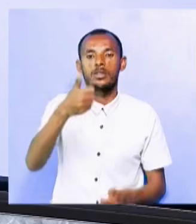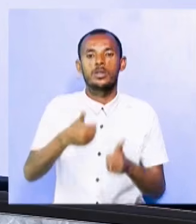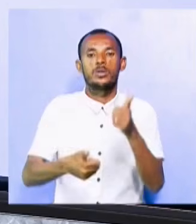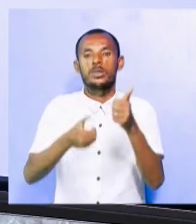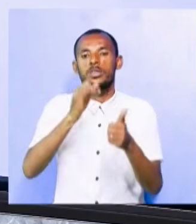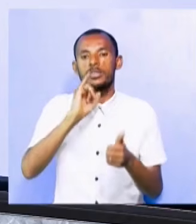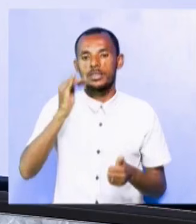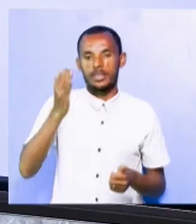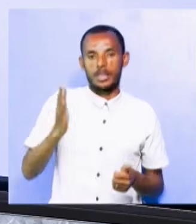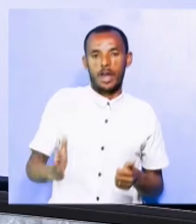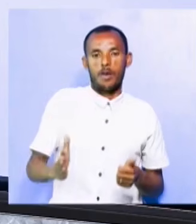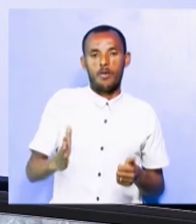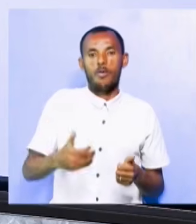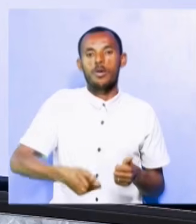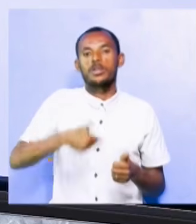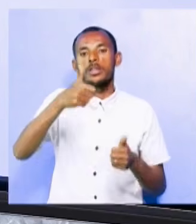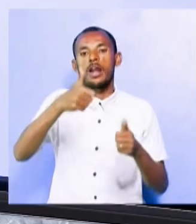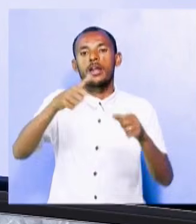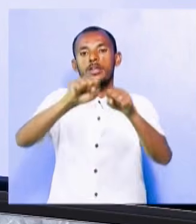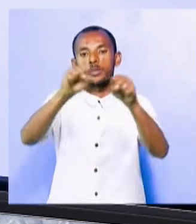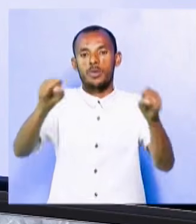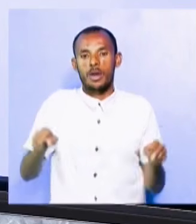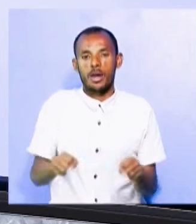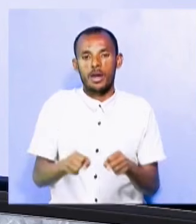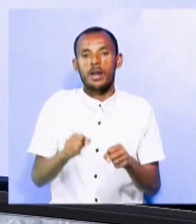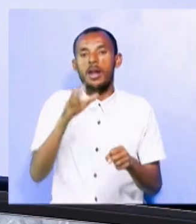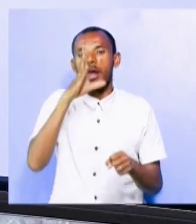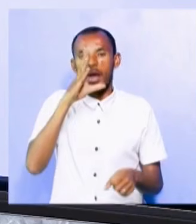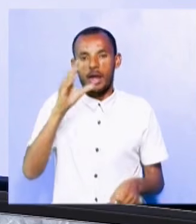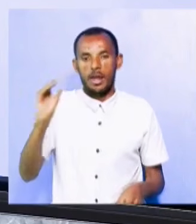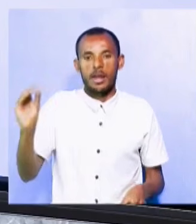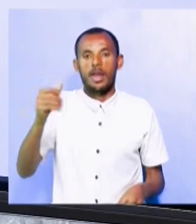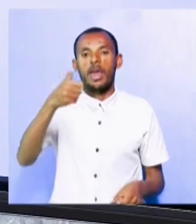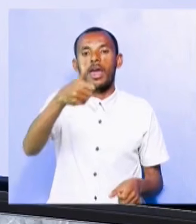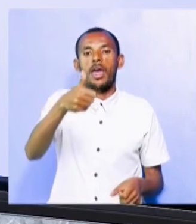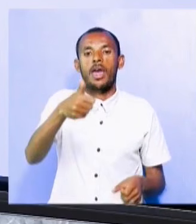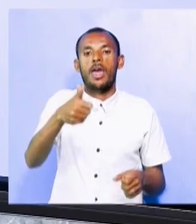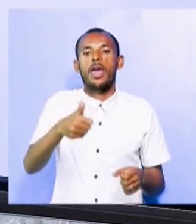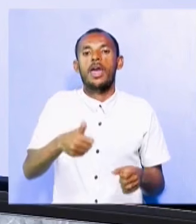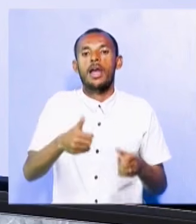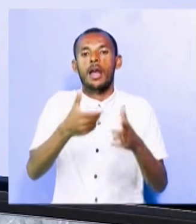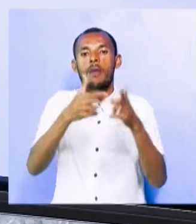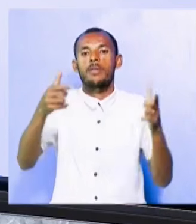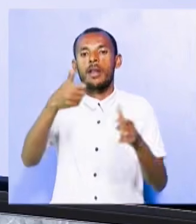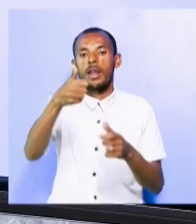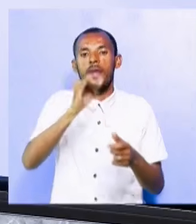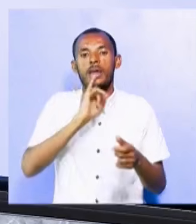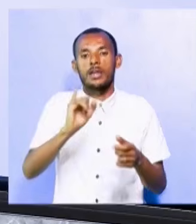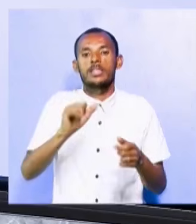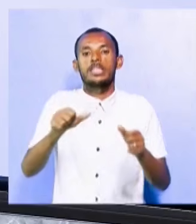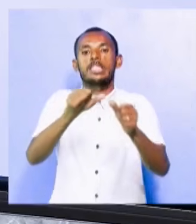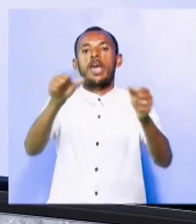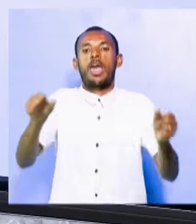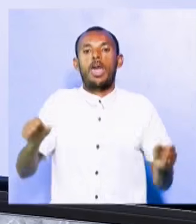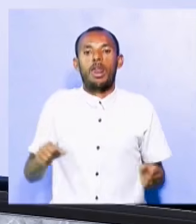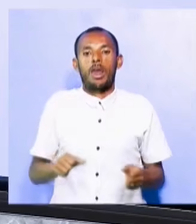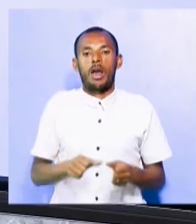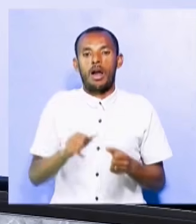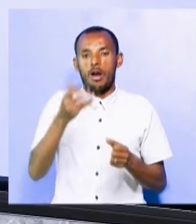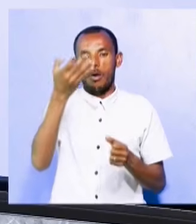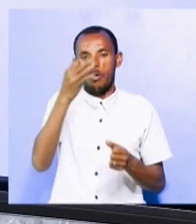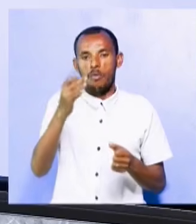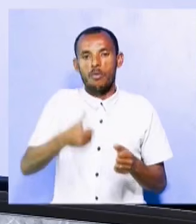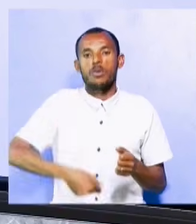the side of the original square, and a, capital A, is the area of